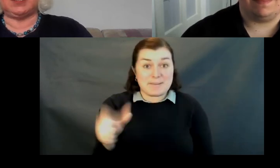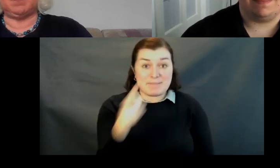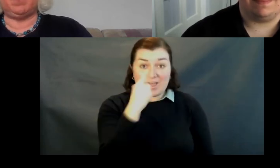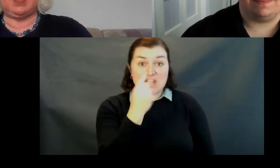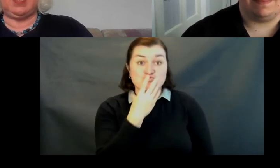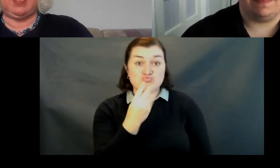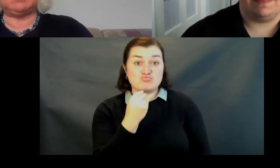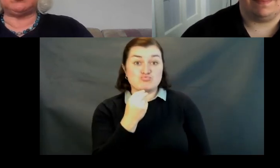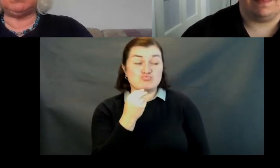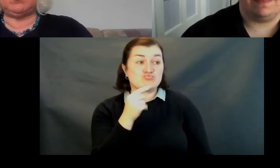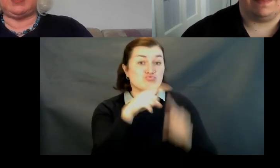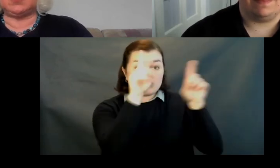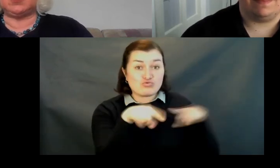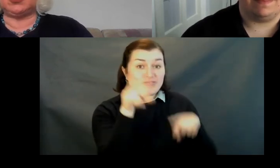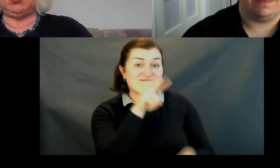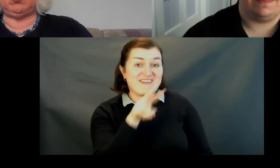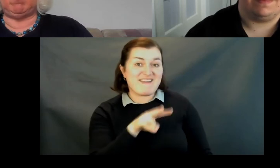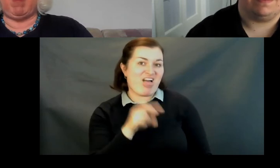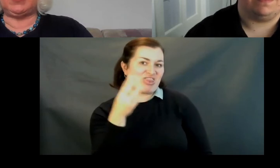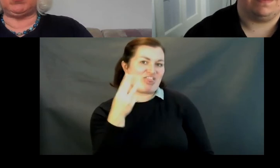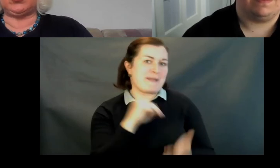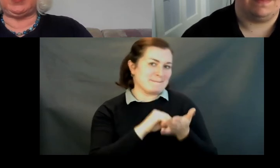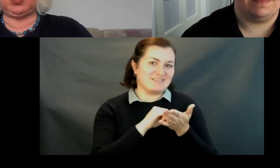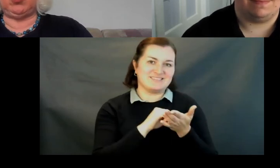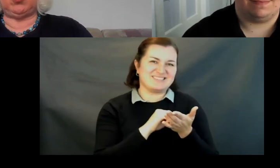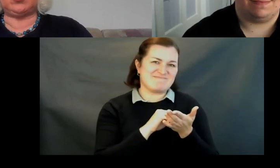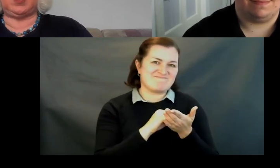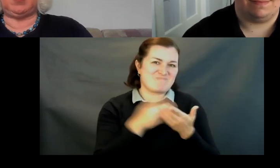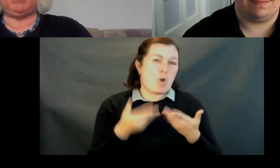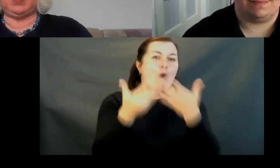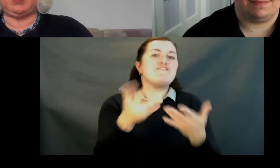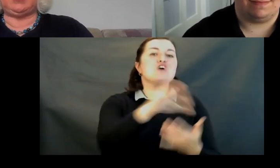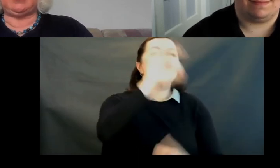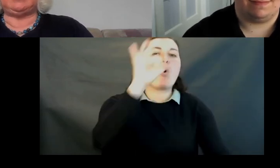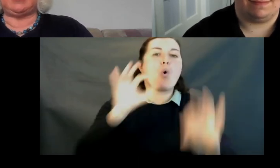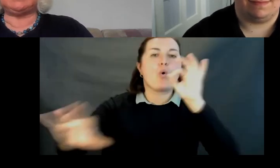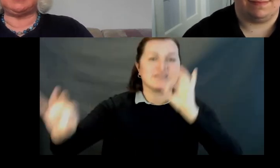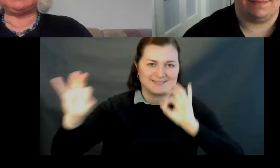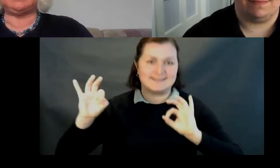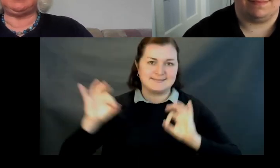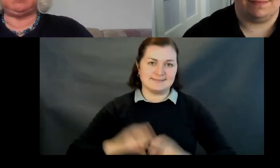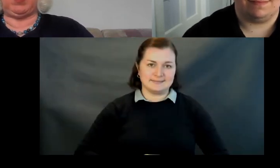people choice. And the sort of things that you might want to include